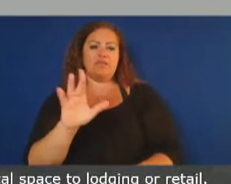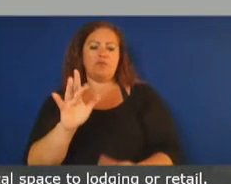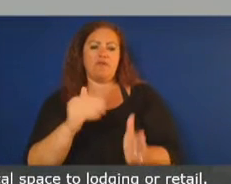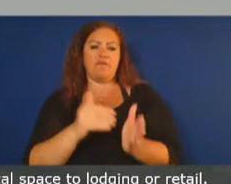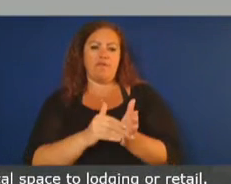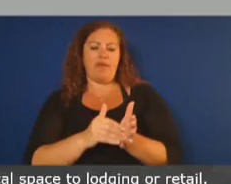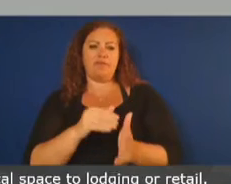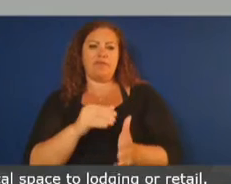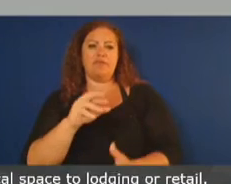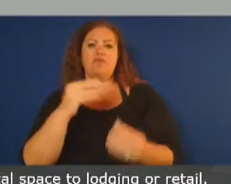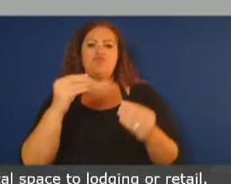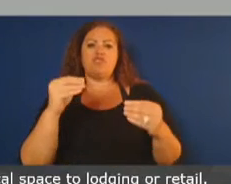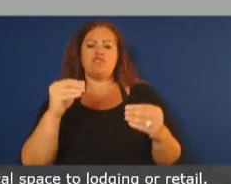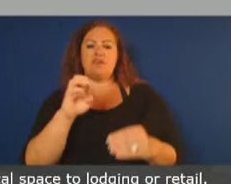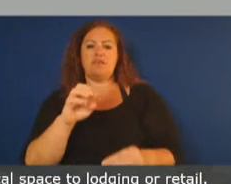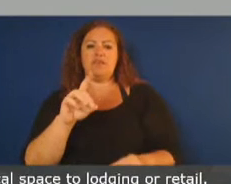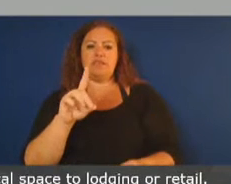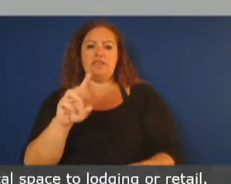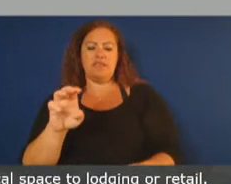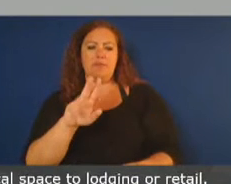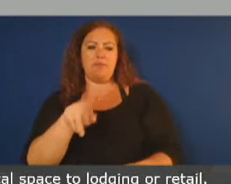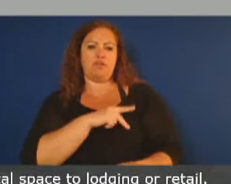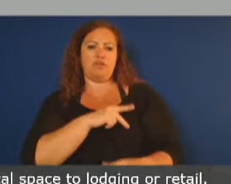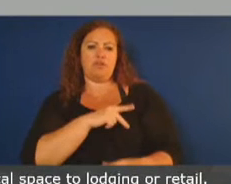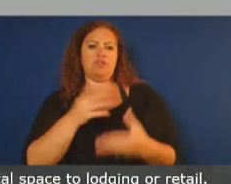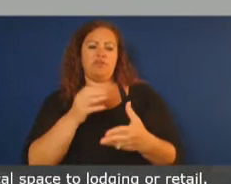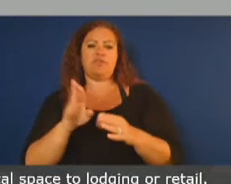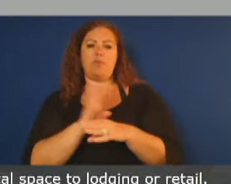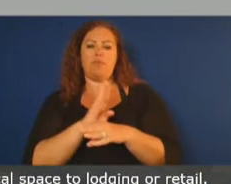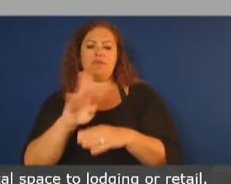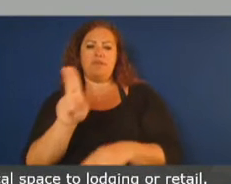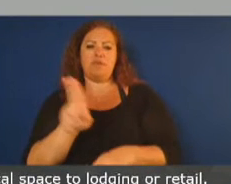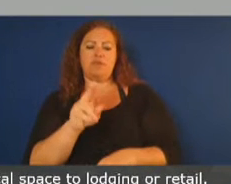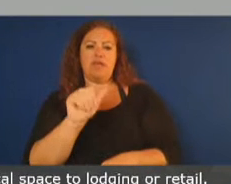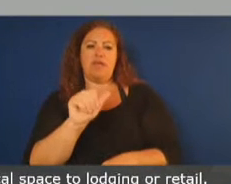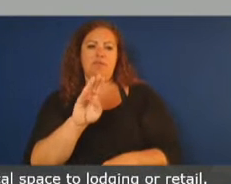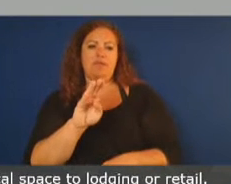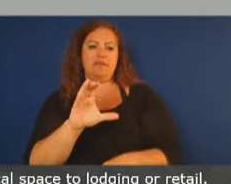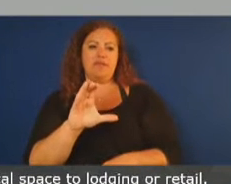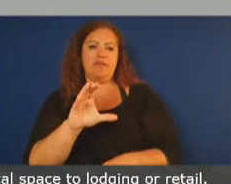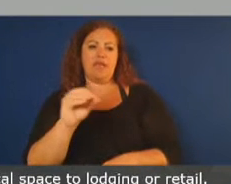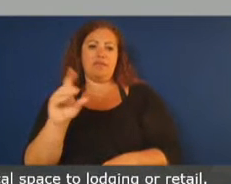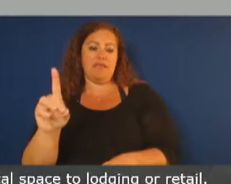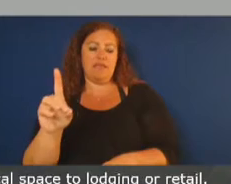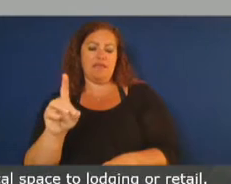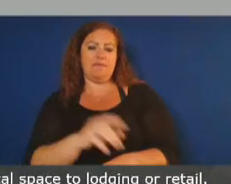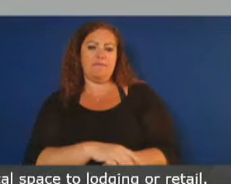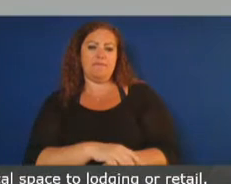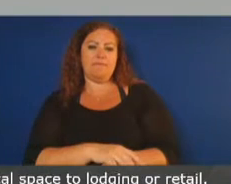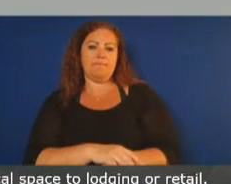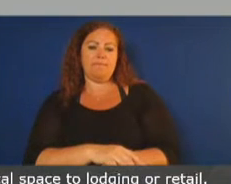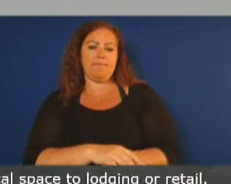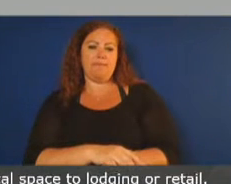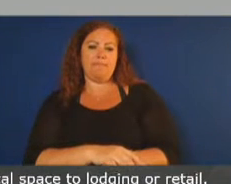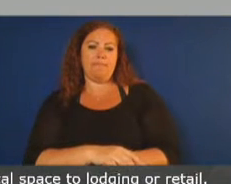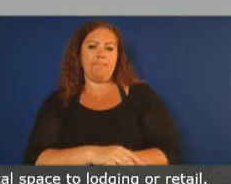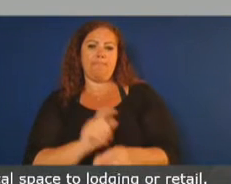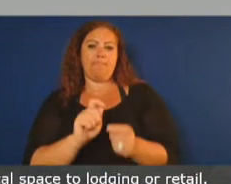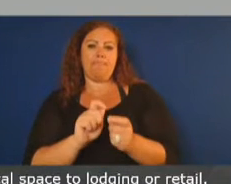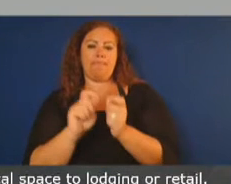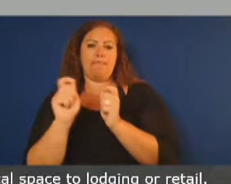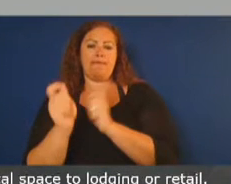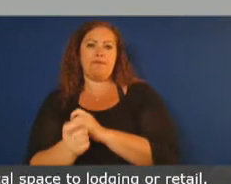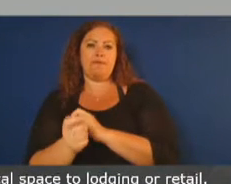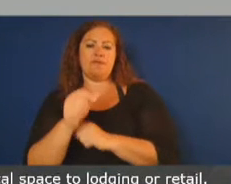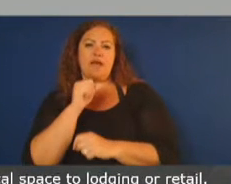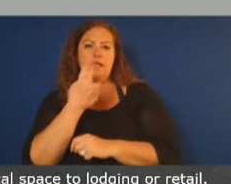Ed personal service or other commercial uses in areas a b c and d as well uh conversion of unused medical space